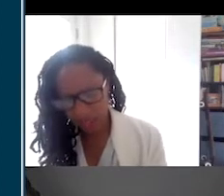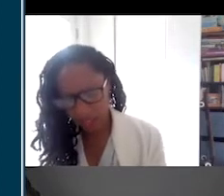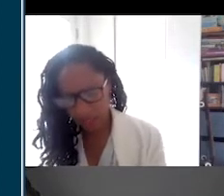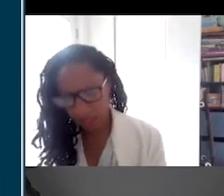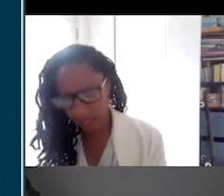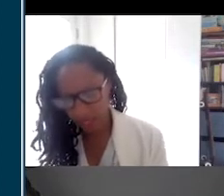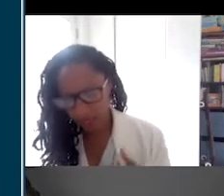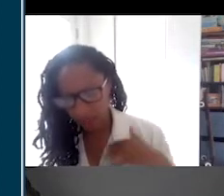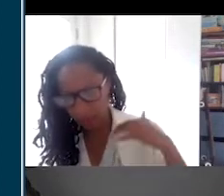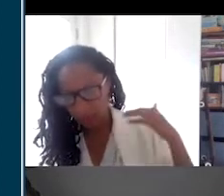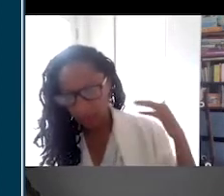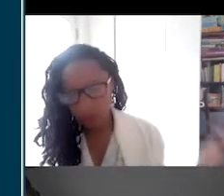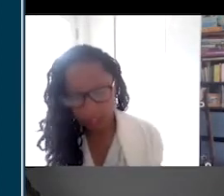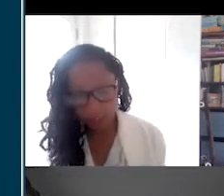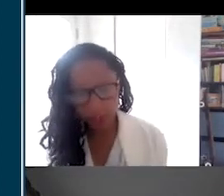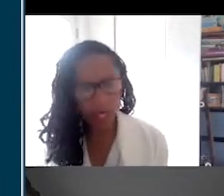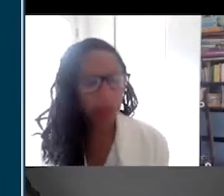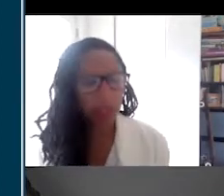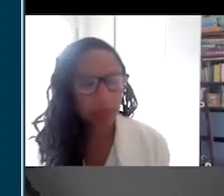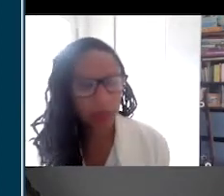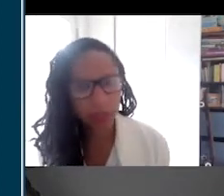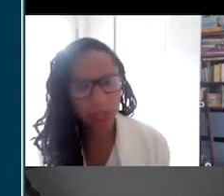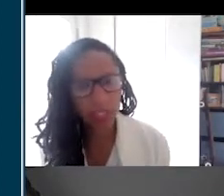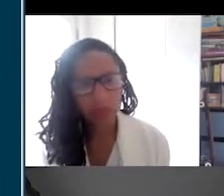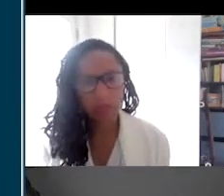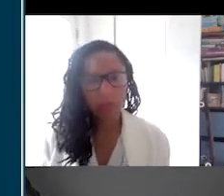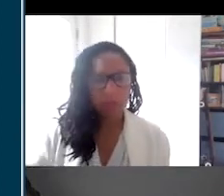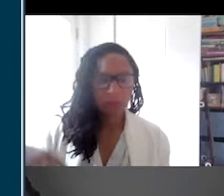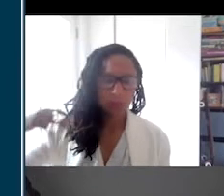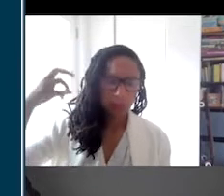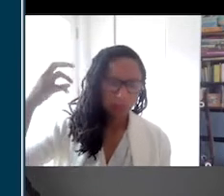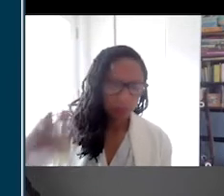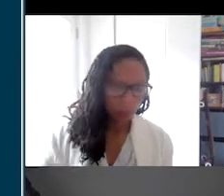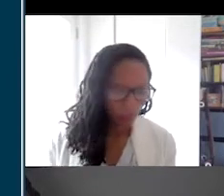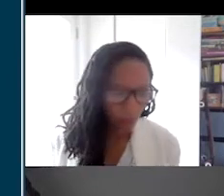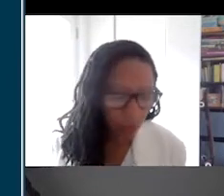state of early on your ableism journey,